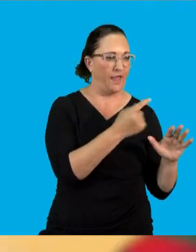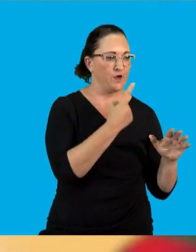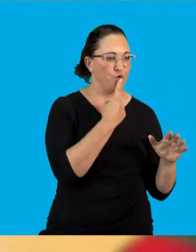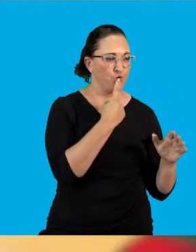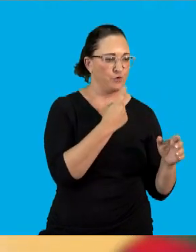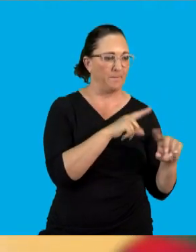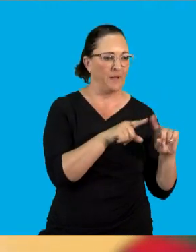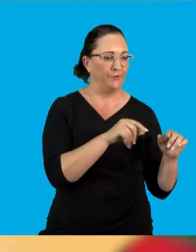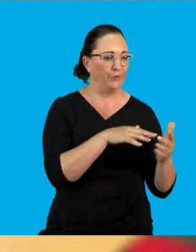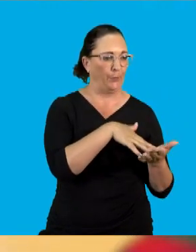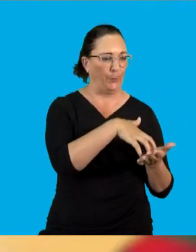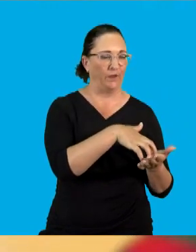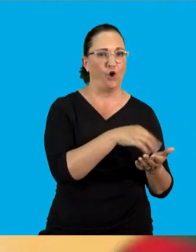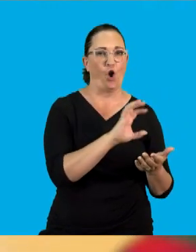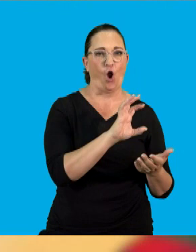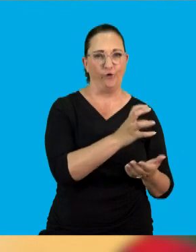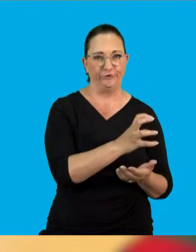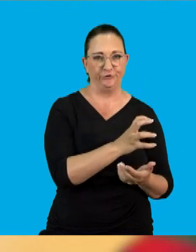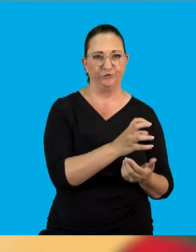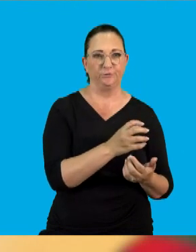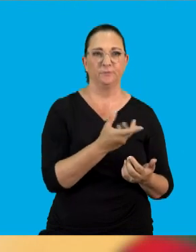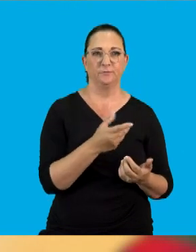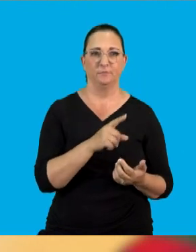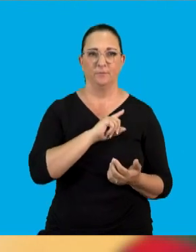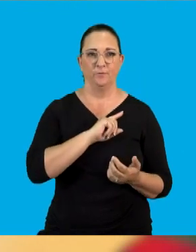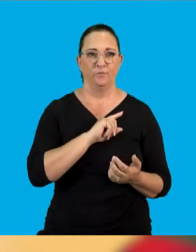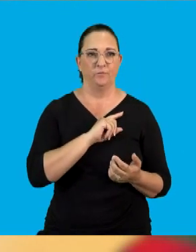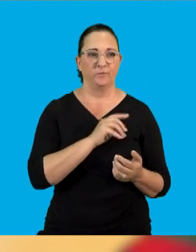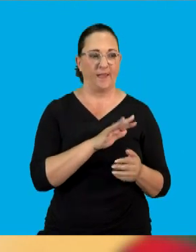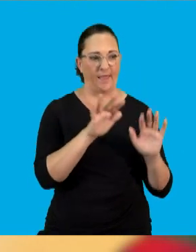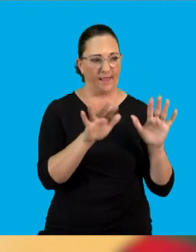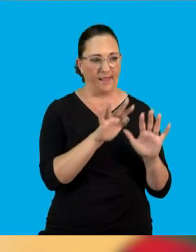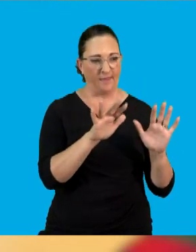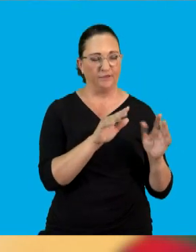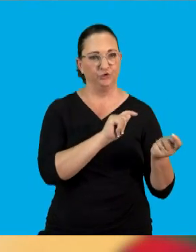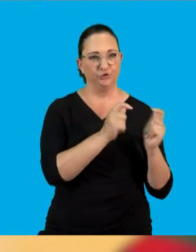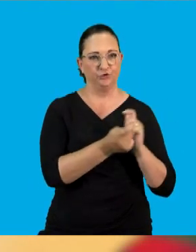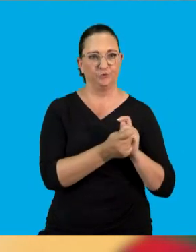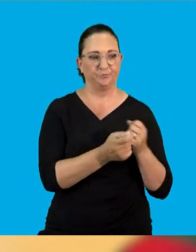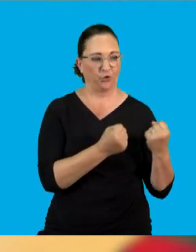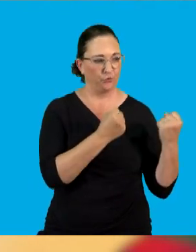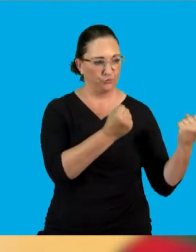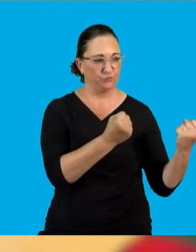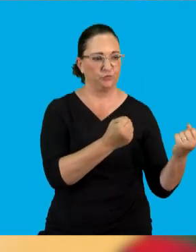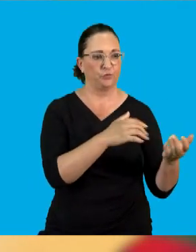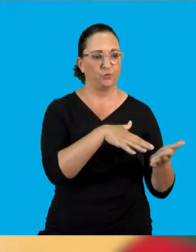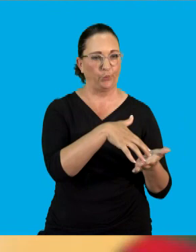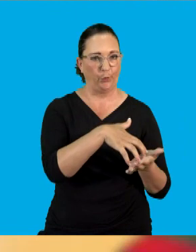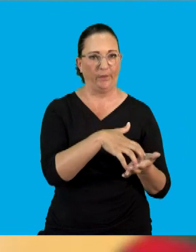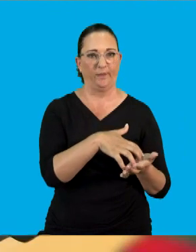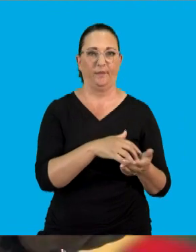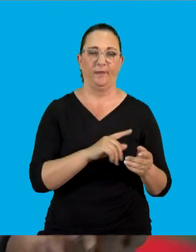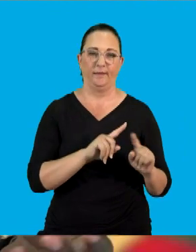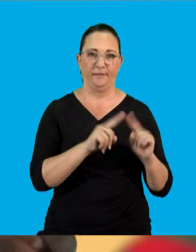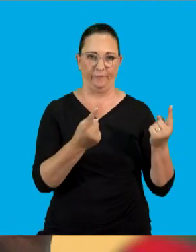into a weak acid, it's going to be orange. So you'll notice that the color changes between a strong acid and a weak acid are